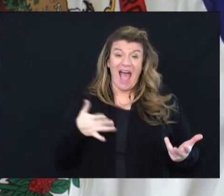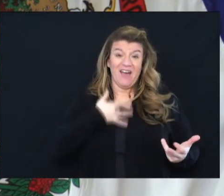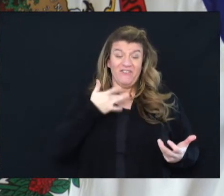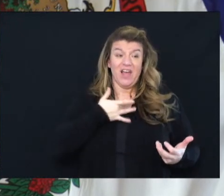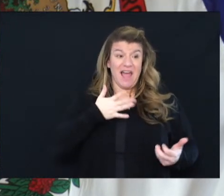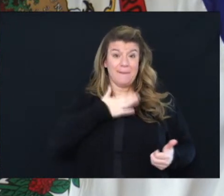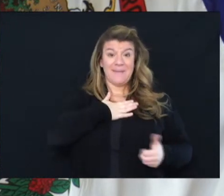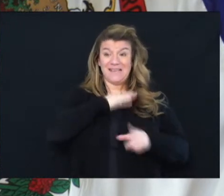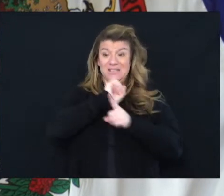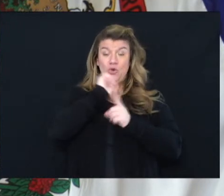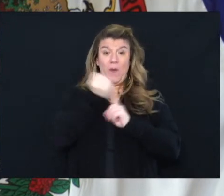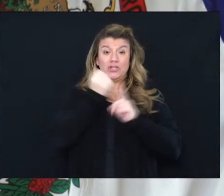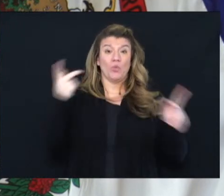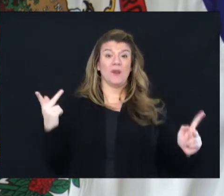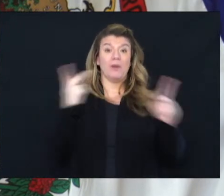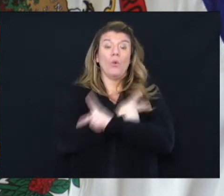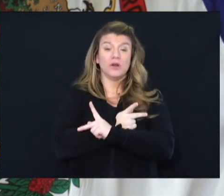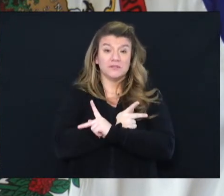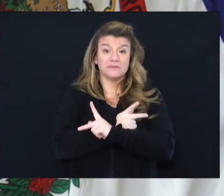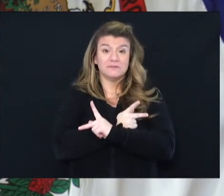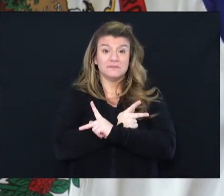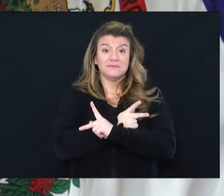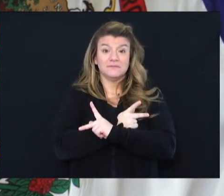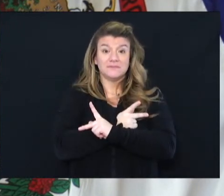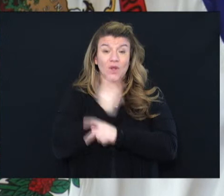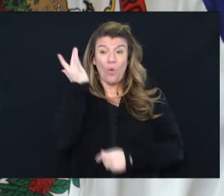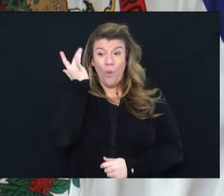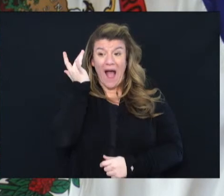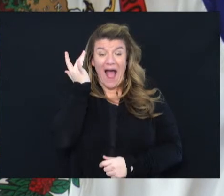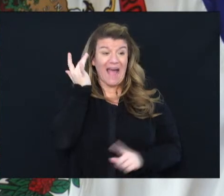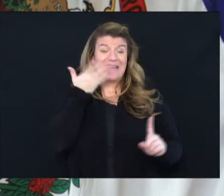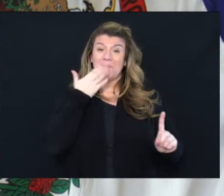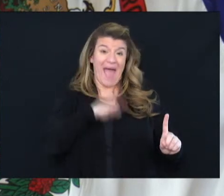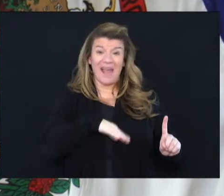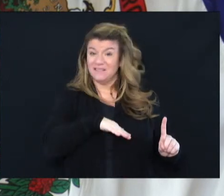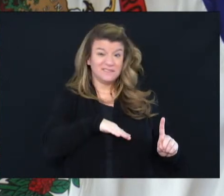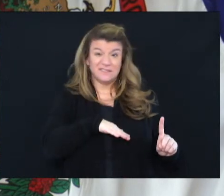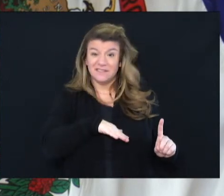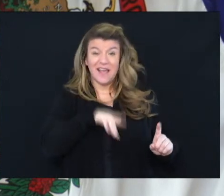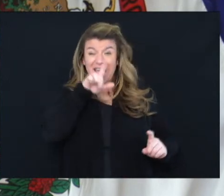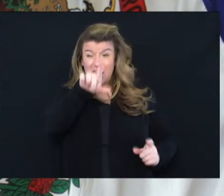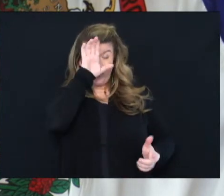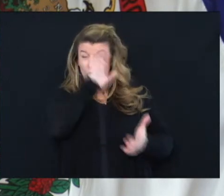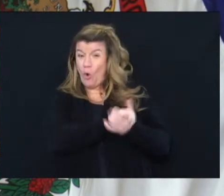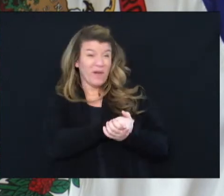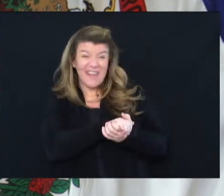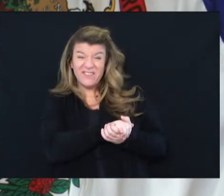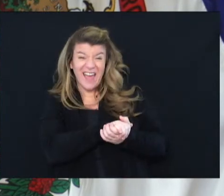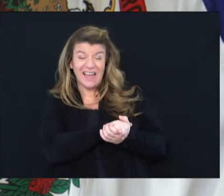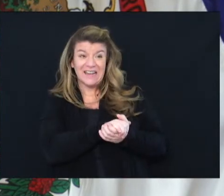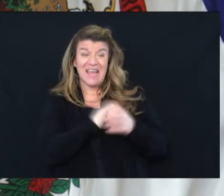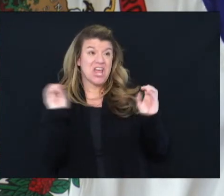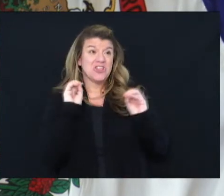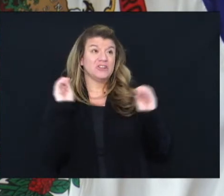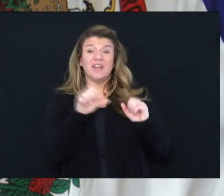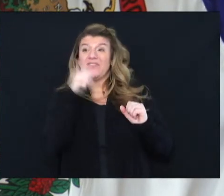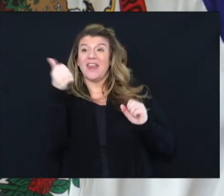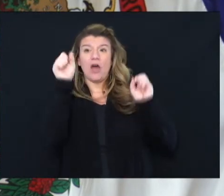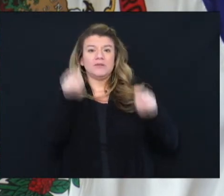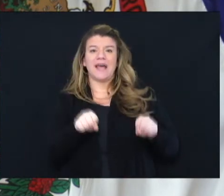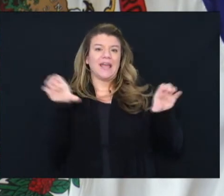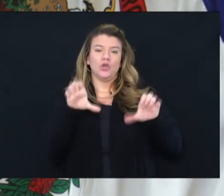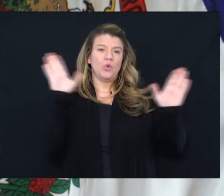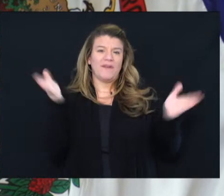shape because this is bad stuff. And if you don't believe that, there's nothing else I can do to convince